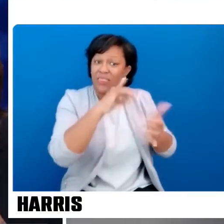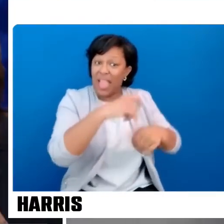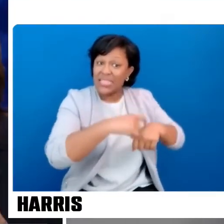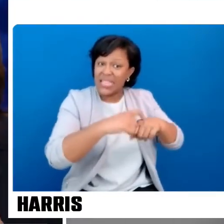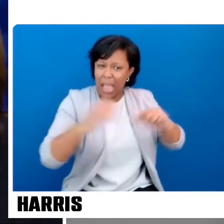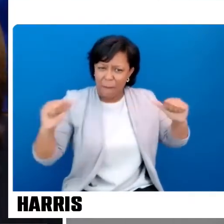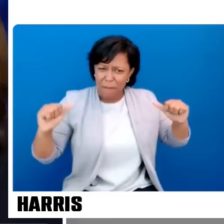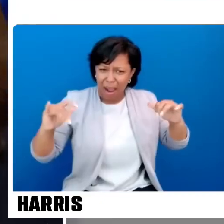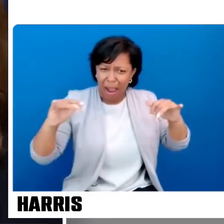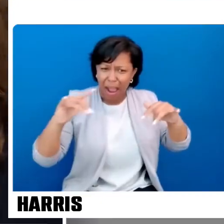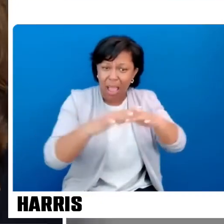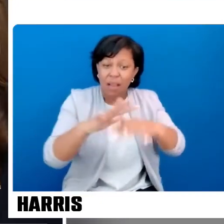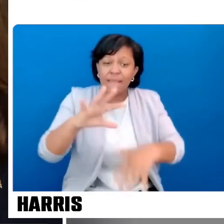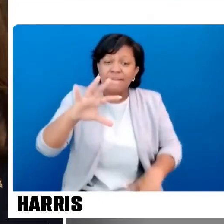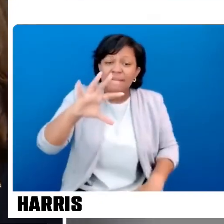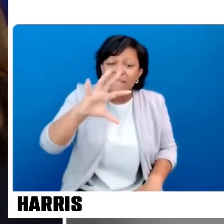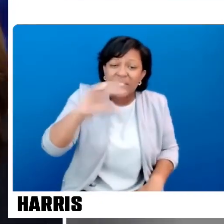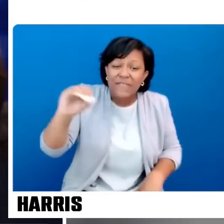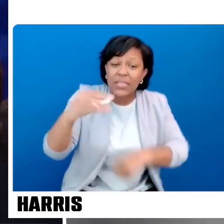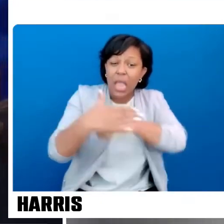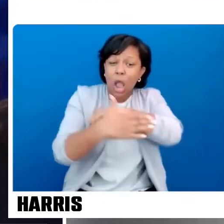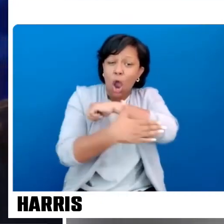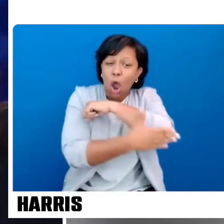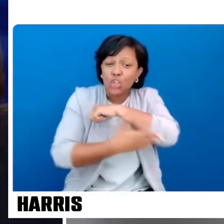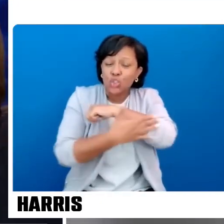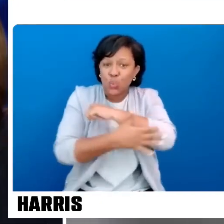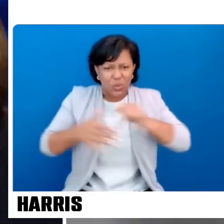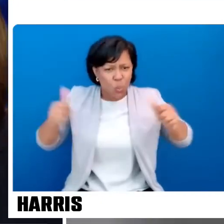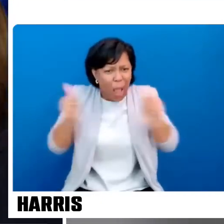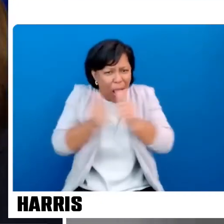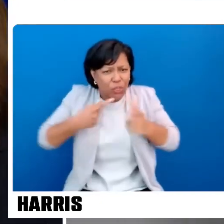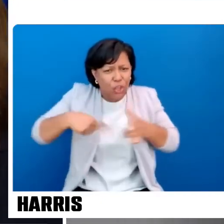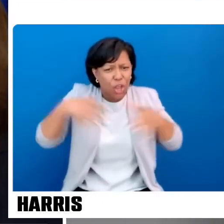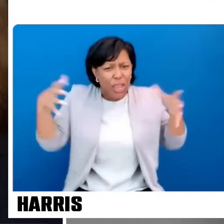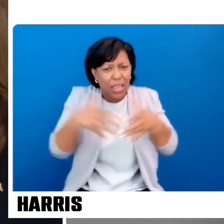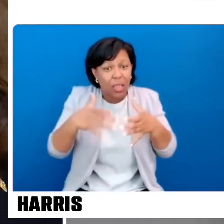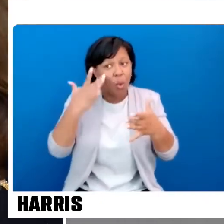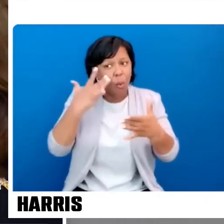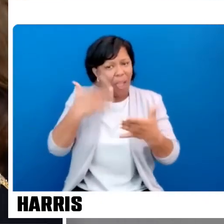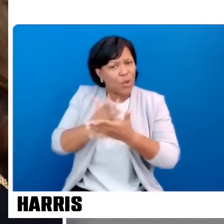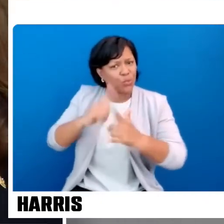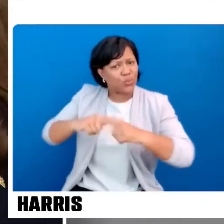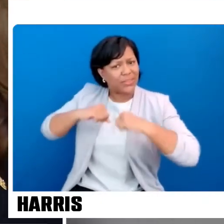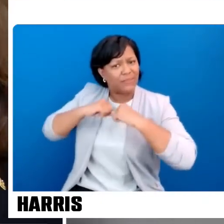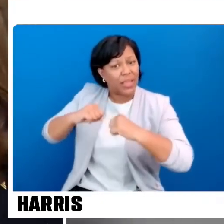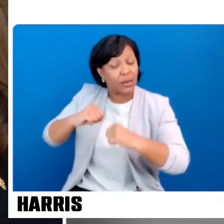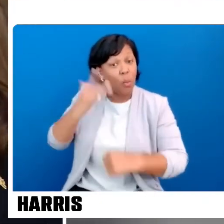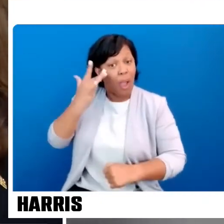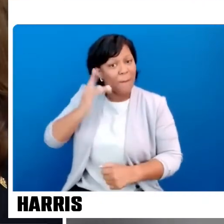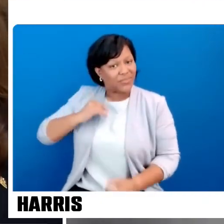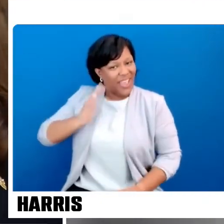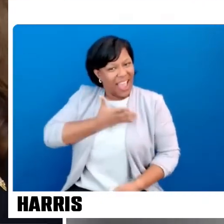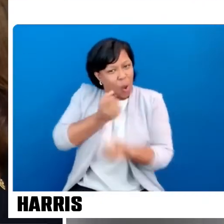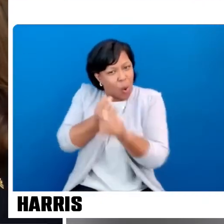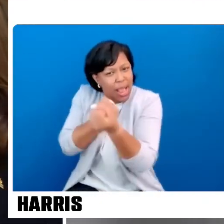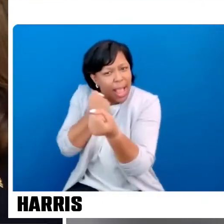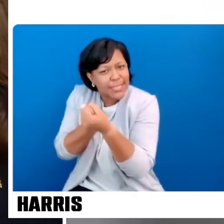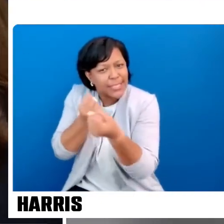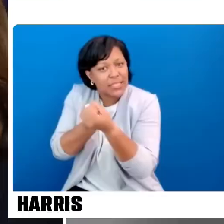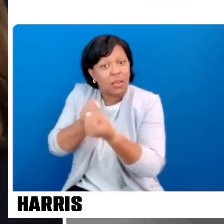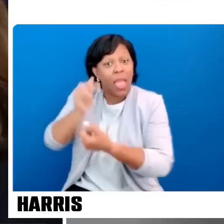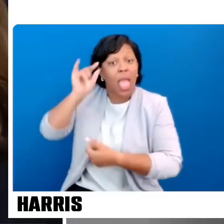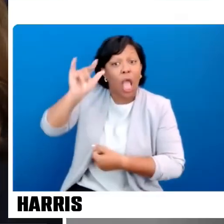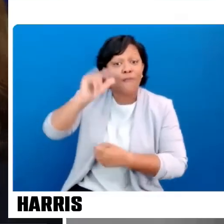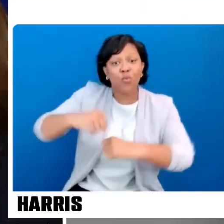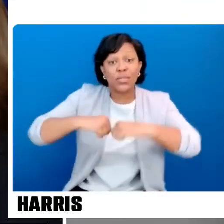righteous defense. And because of our support, because of the air defense, the ammunition, the artillery,